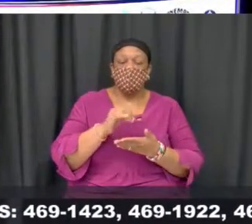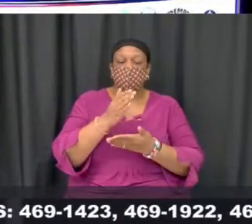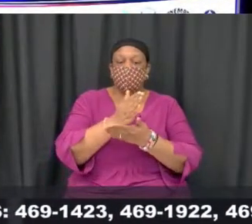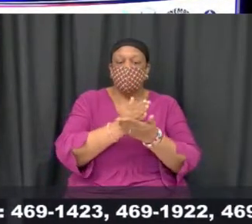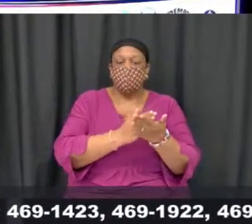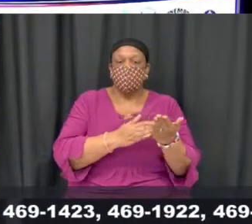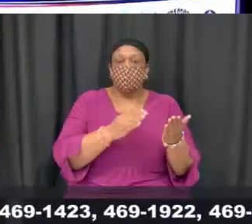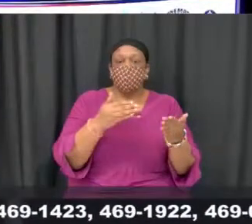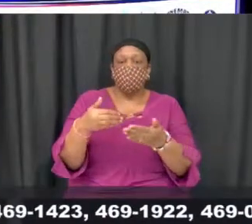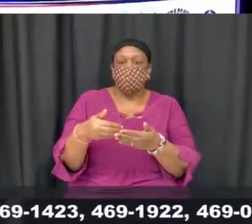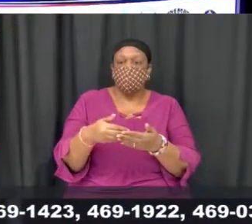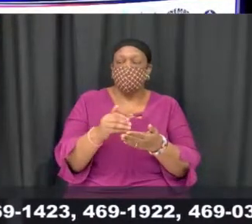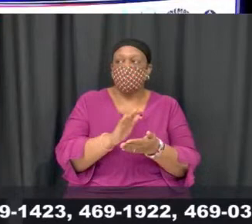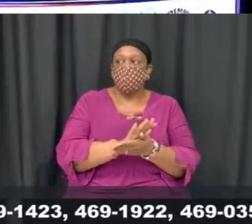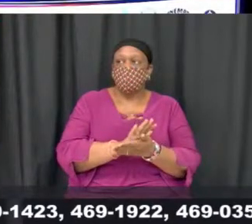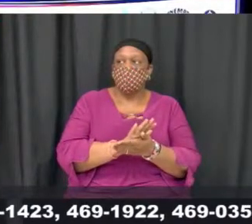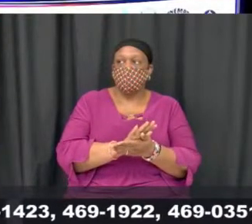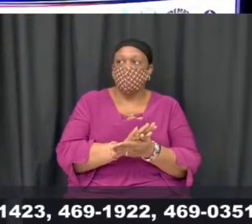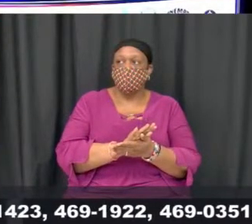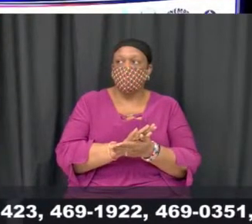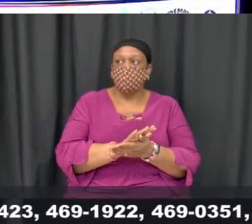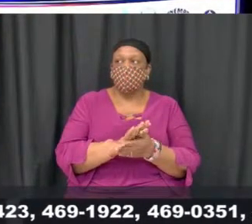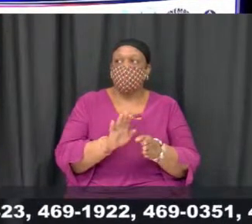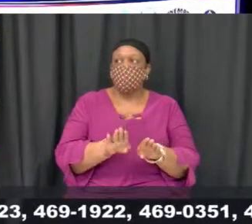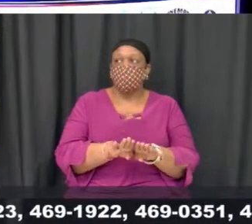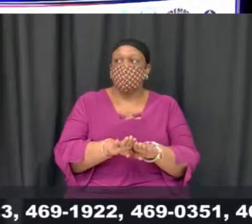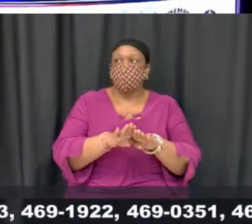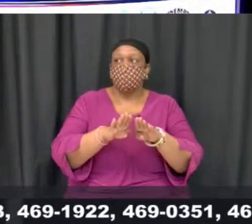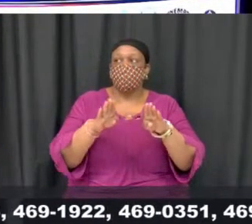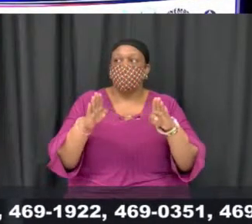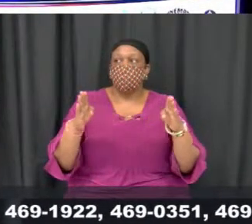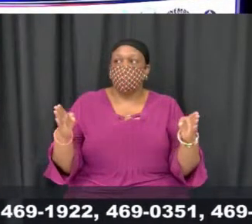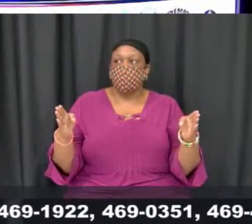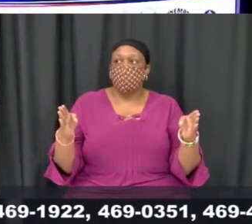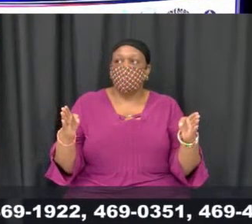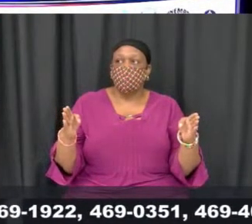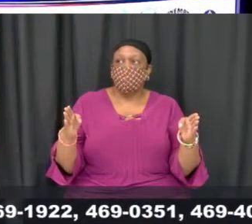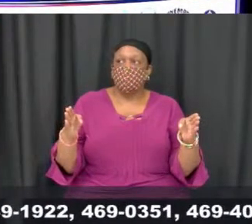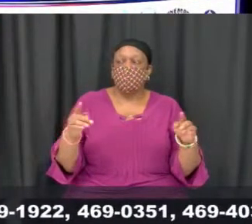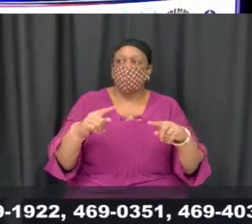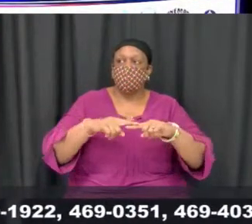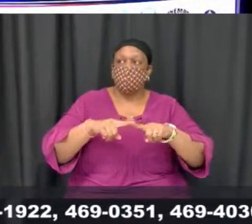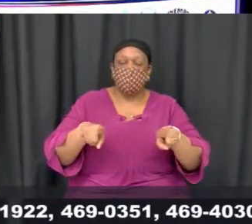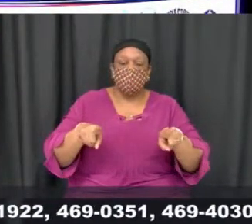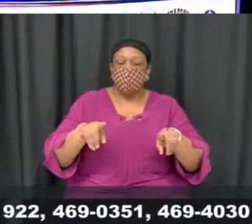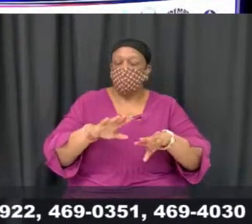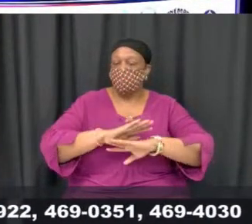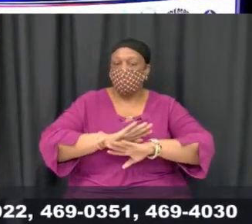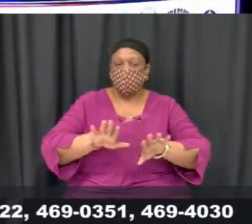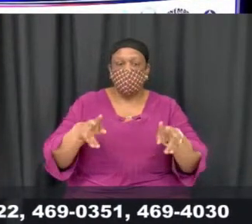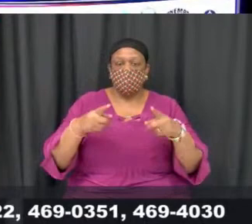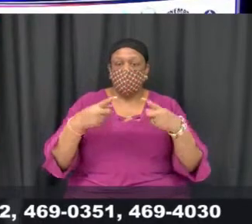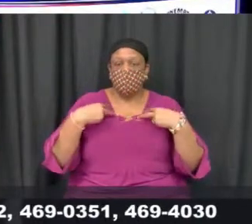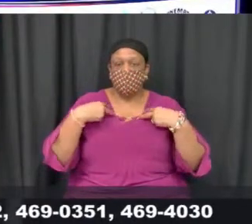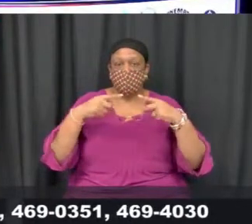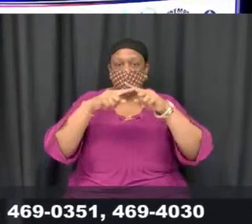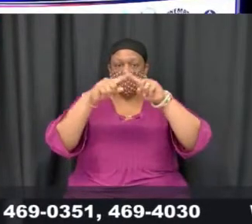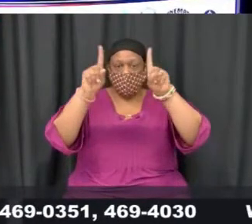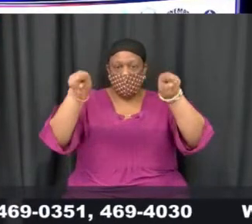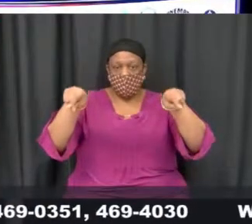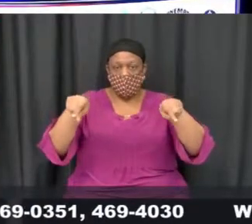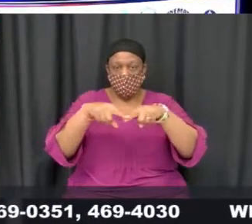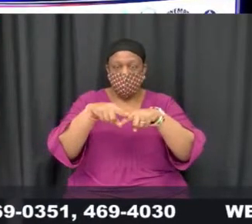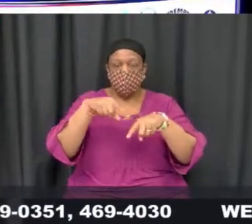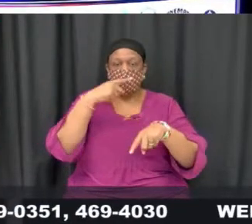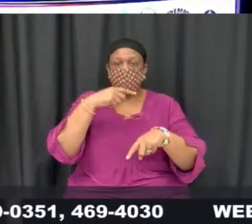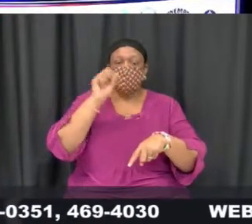preschools and nurseries that have opened and have not yet received such approvals. I am appealing